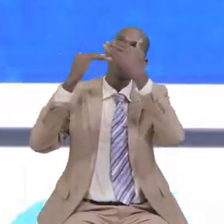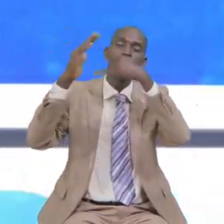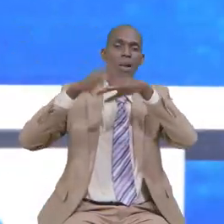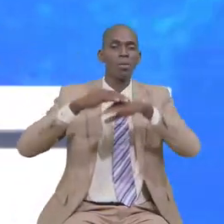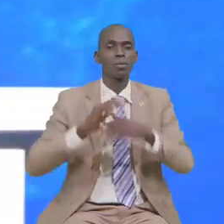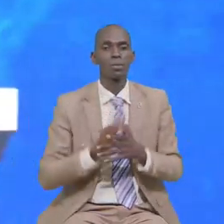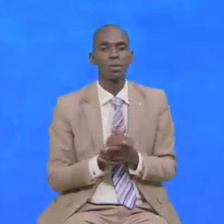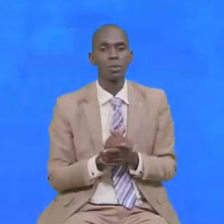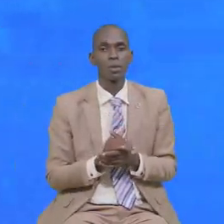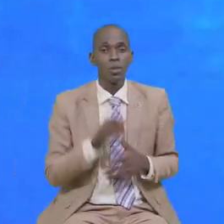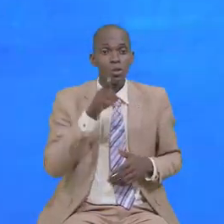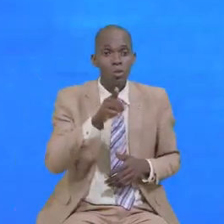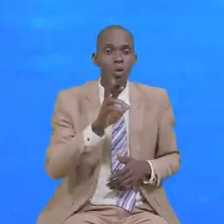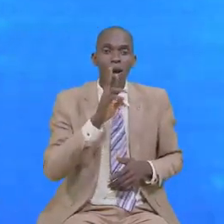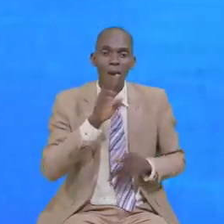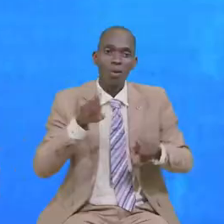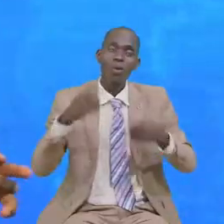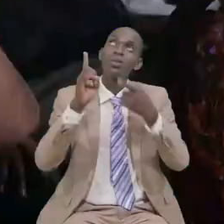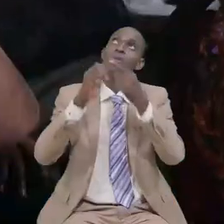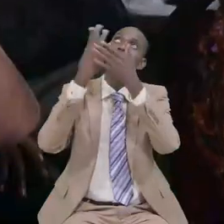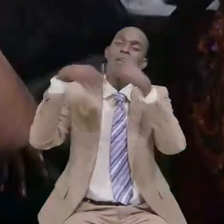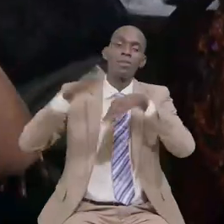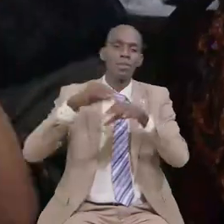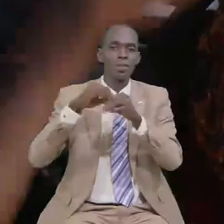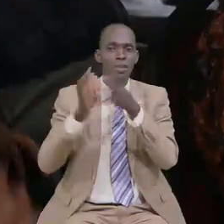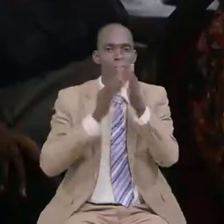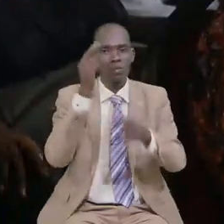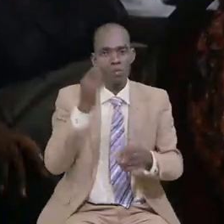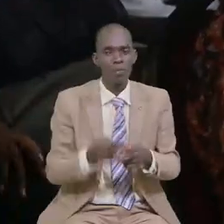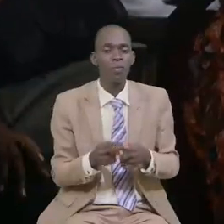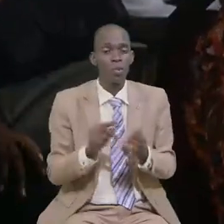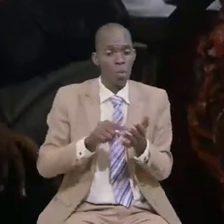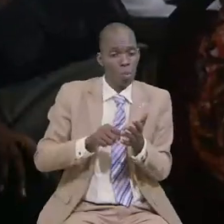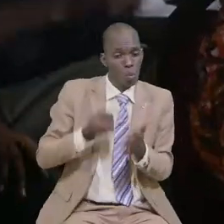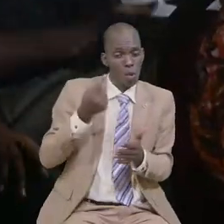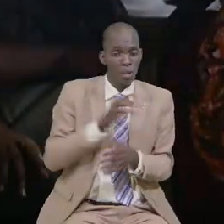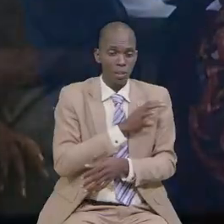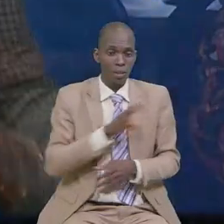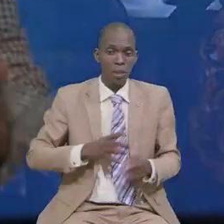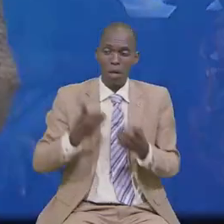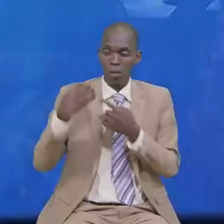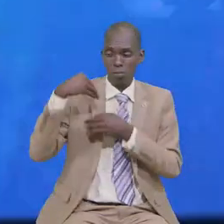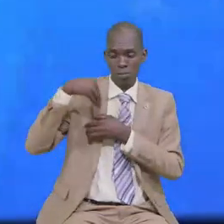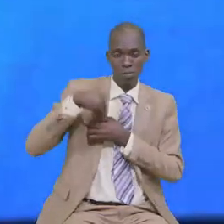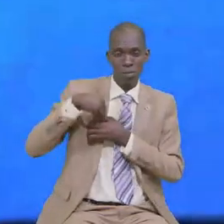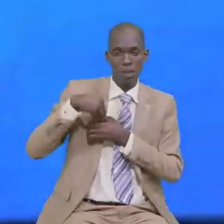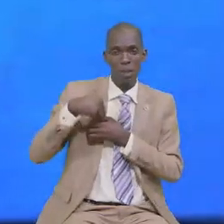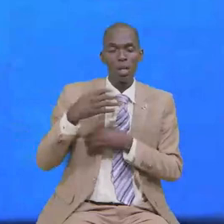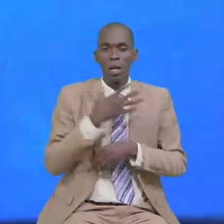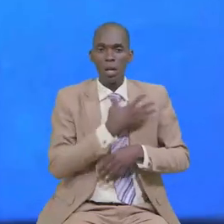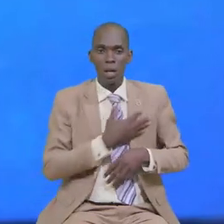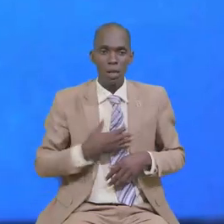You are going to heaven. Once Christ comes in and you receive